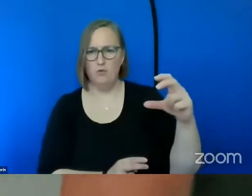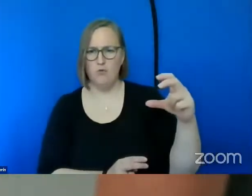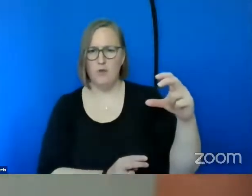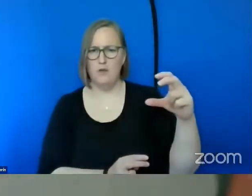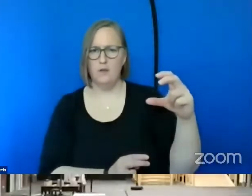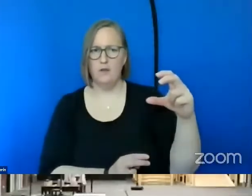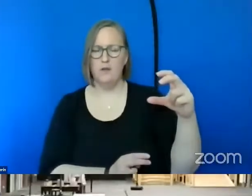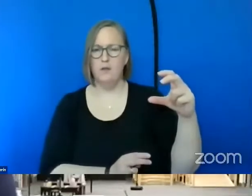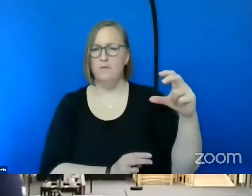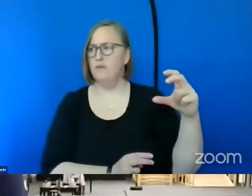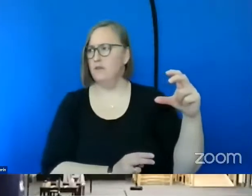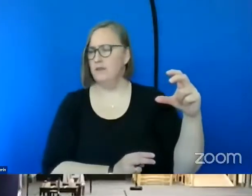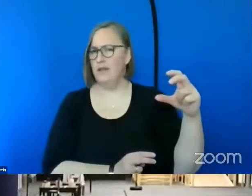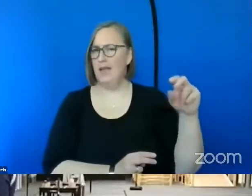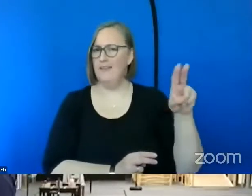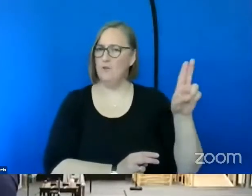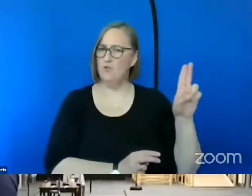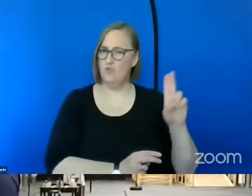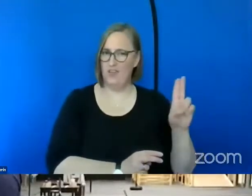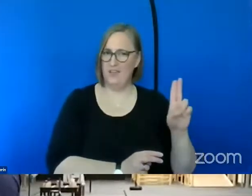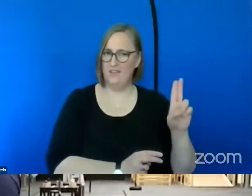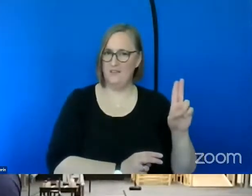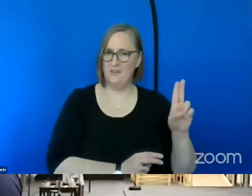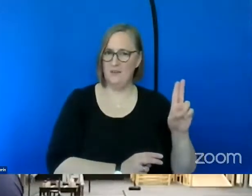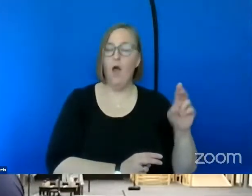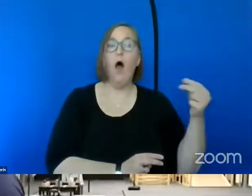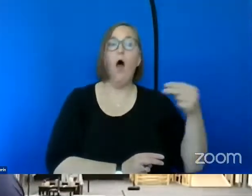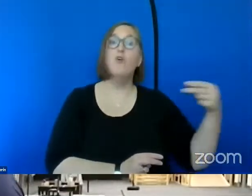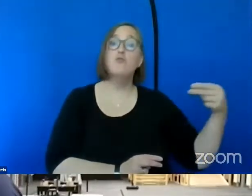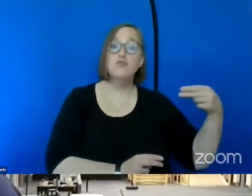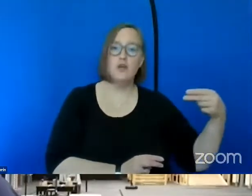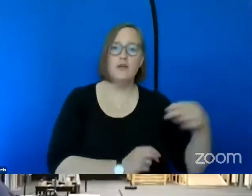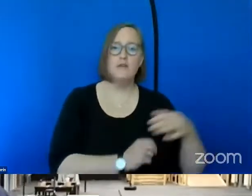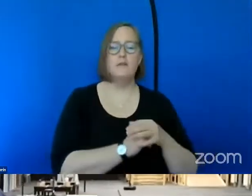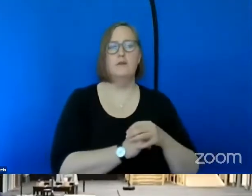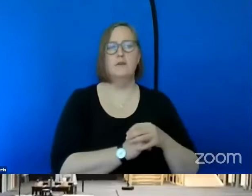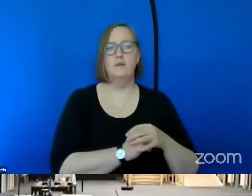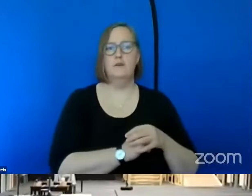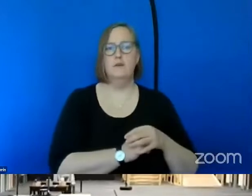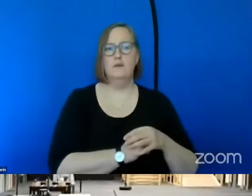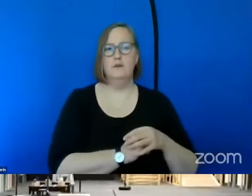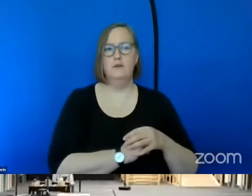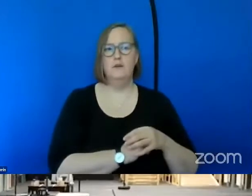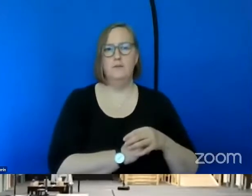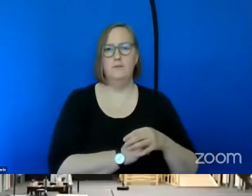He was already a team member in 2020 when Smart Arm placed 10th.